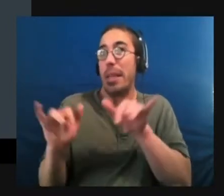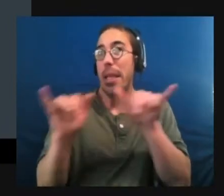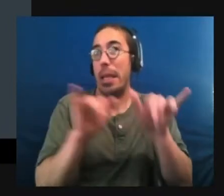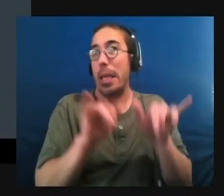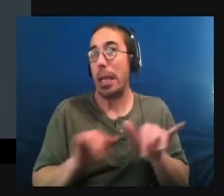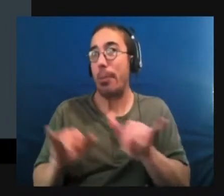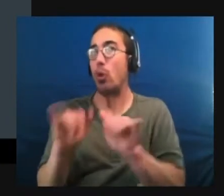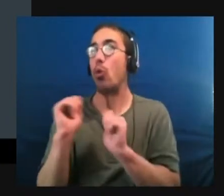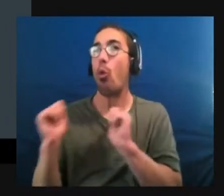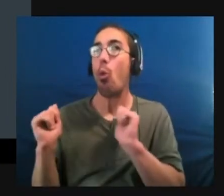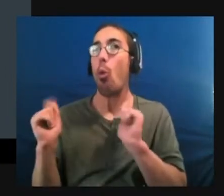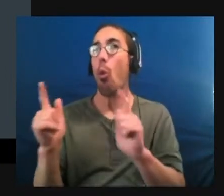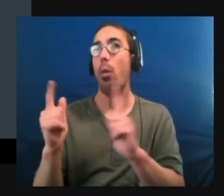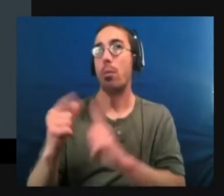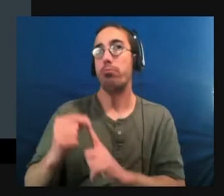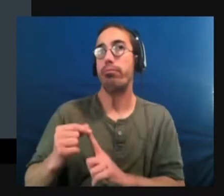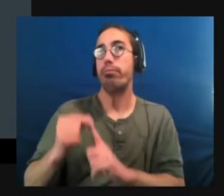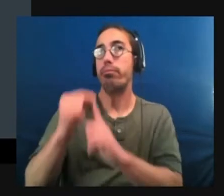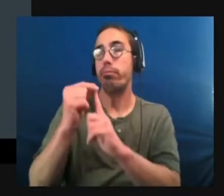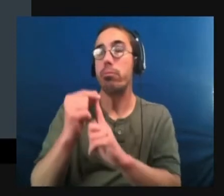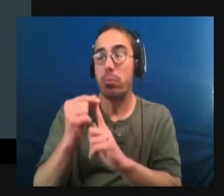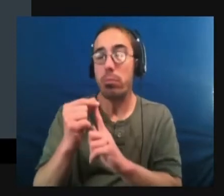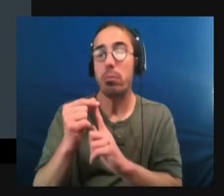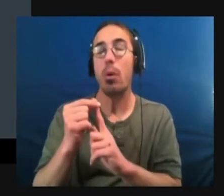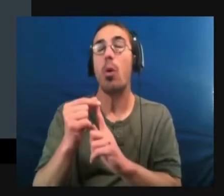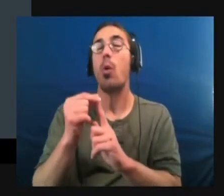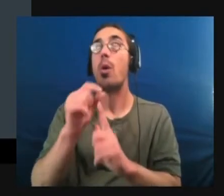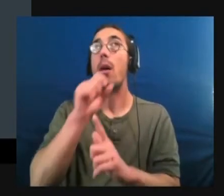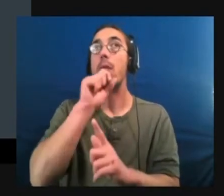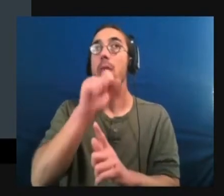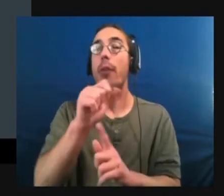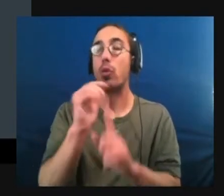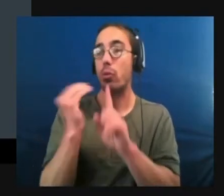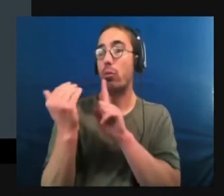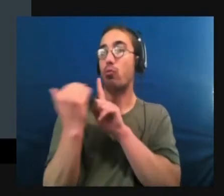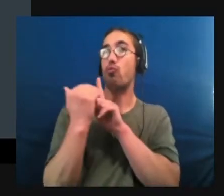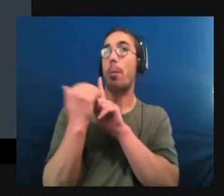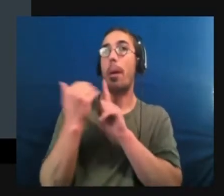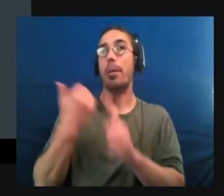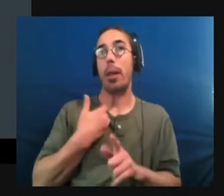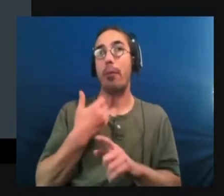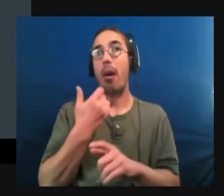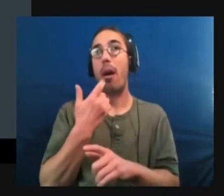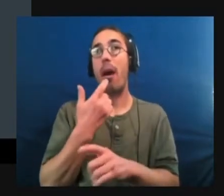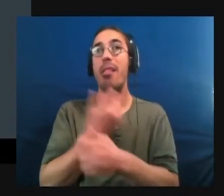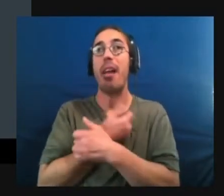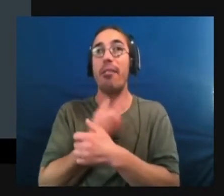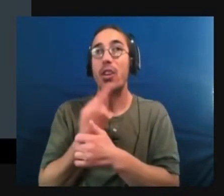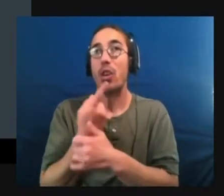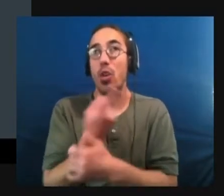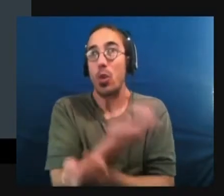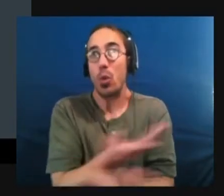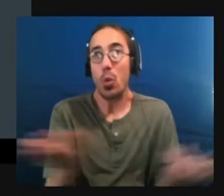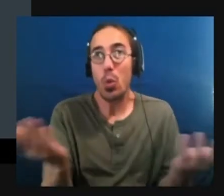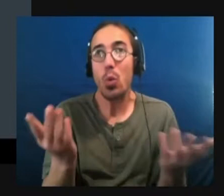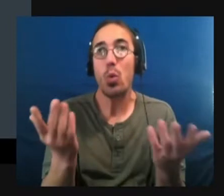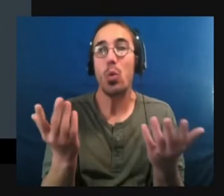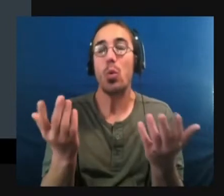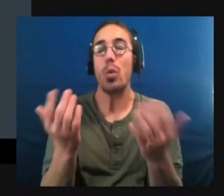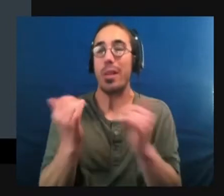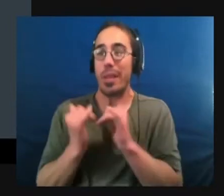So the first thing that I love to remind myself, I love you as you are. I love me as I